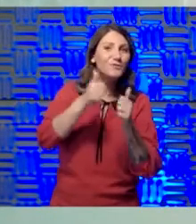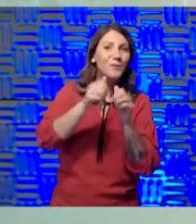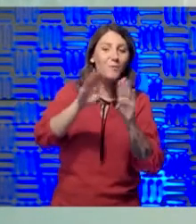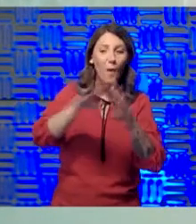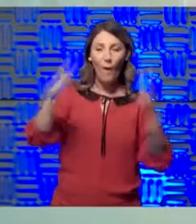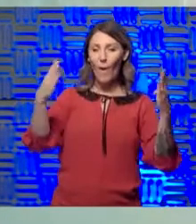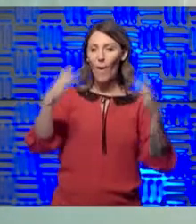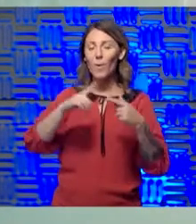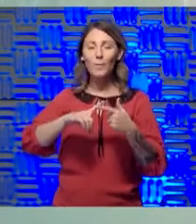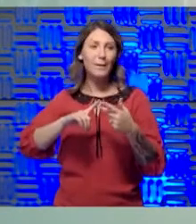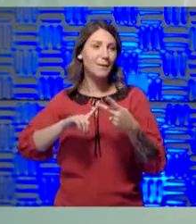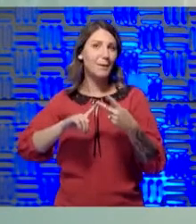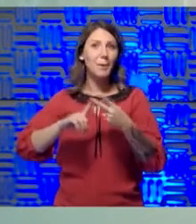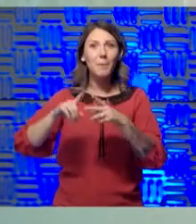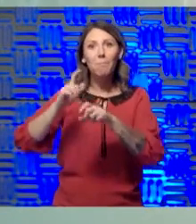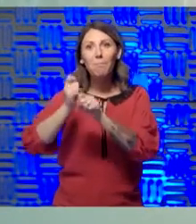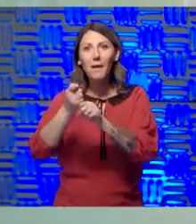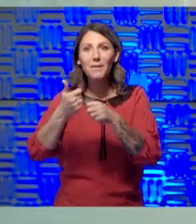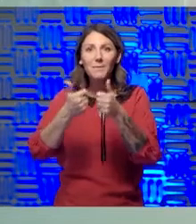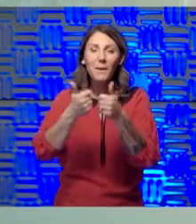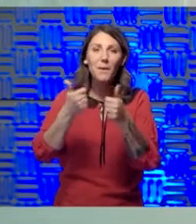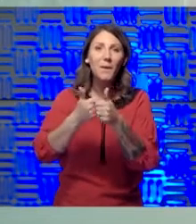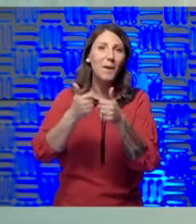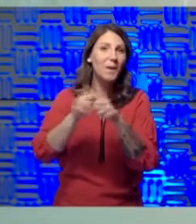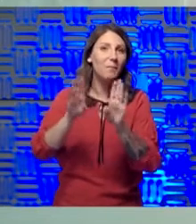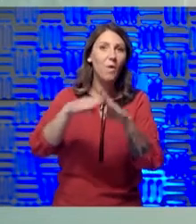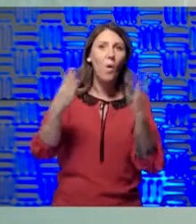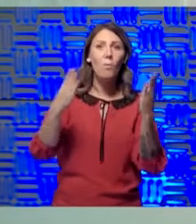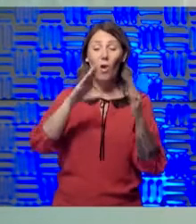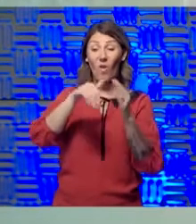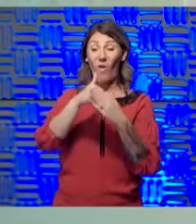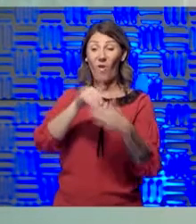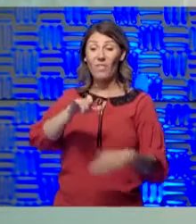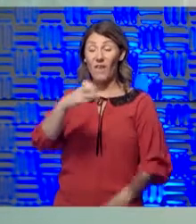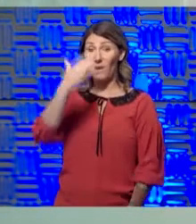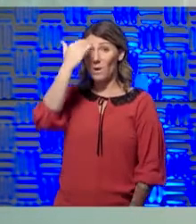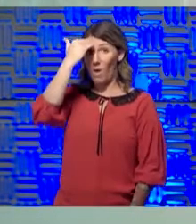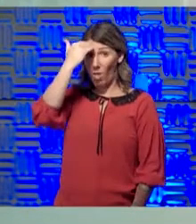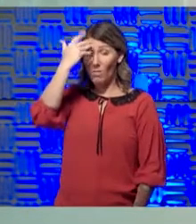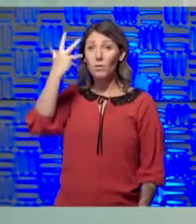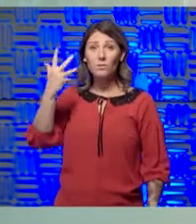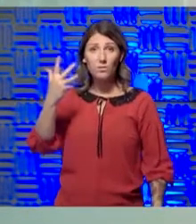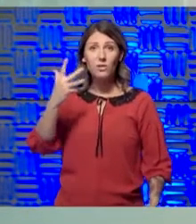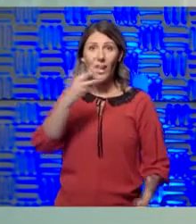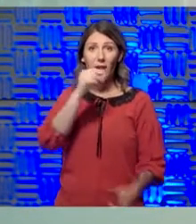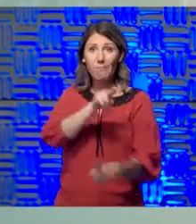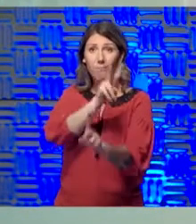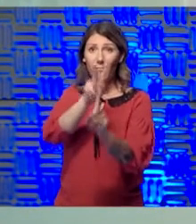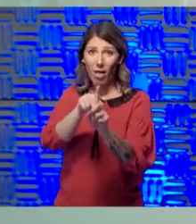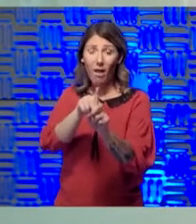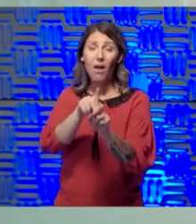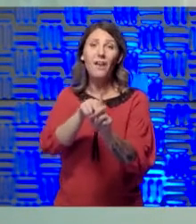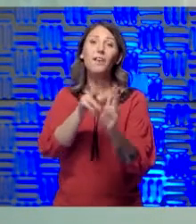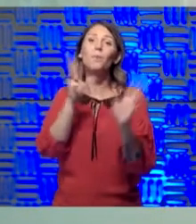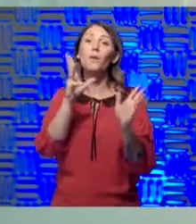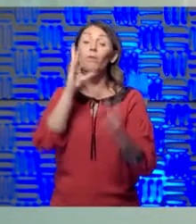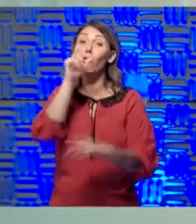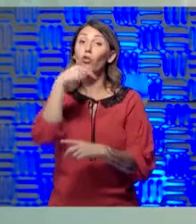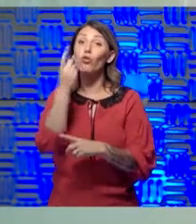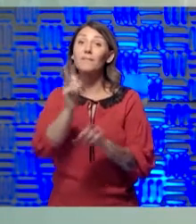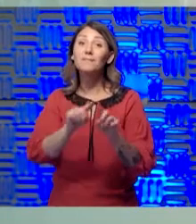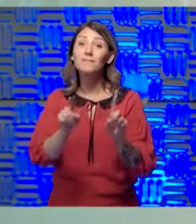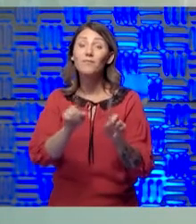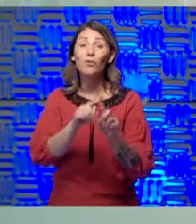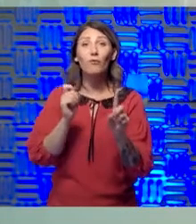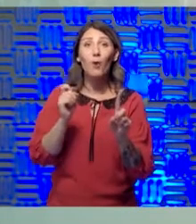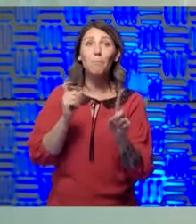when baseball games reopen, they're going to take all that knowledge and apply that. It's probably going to look differently than it